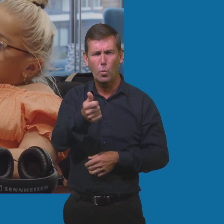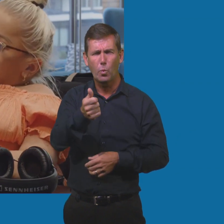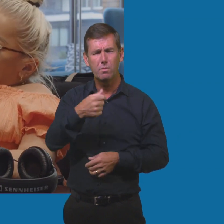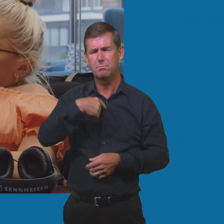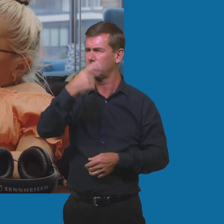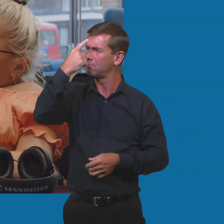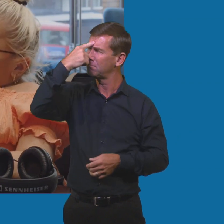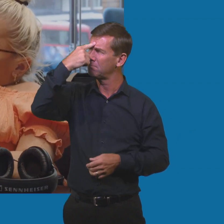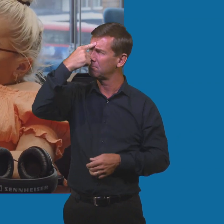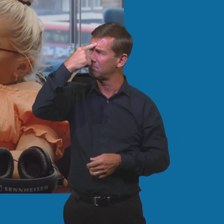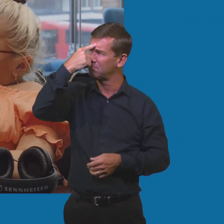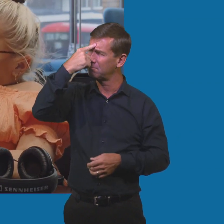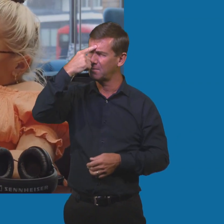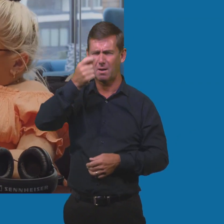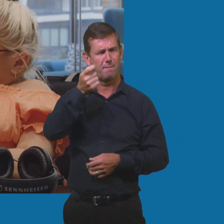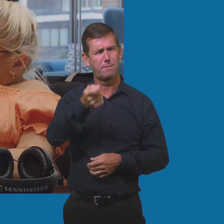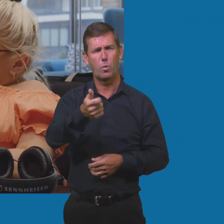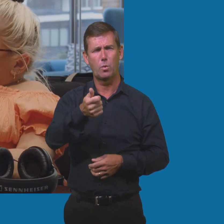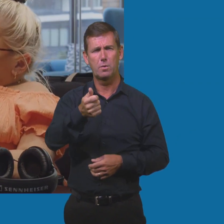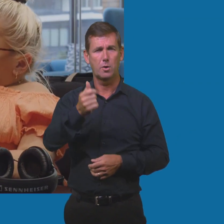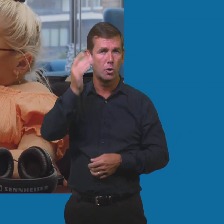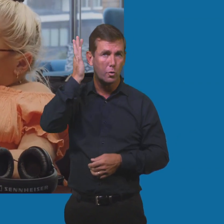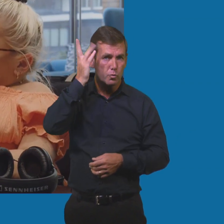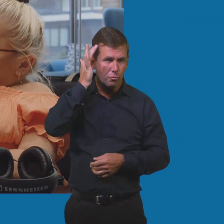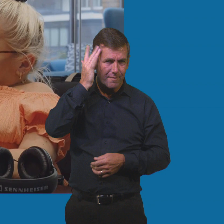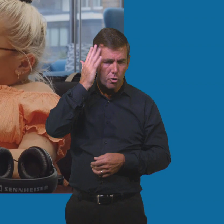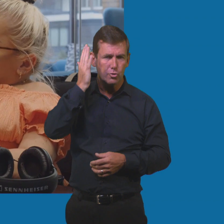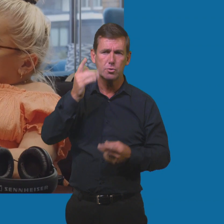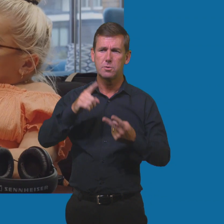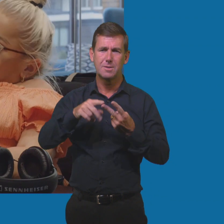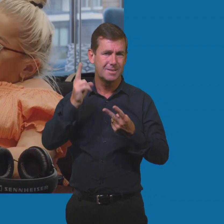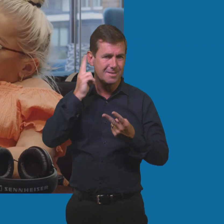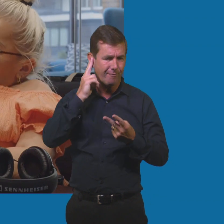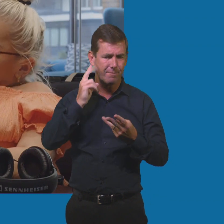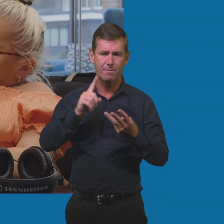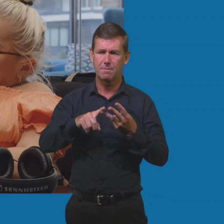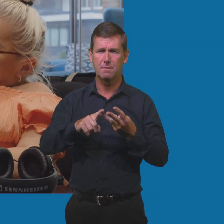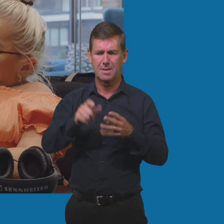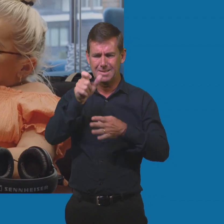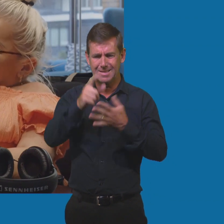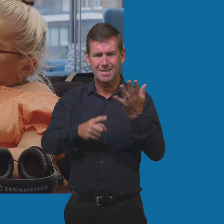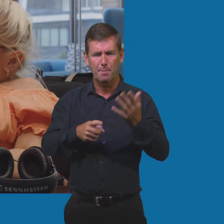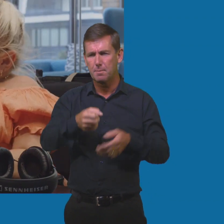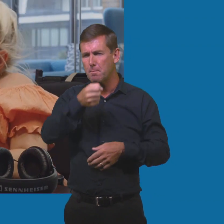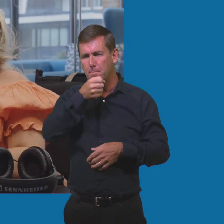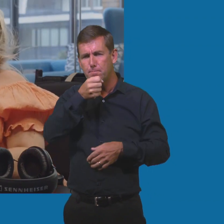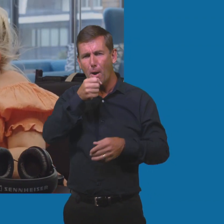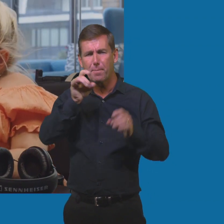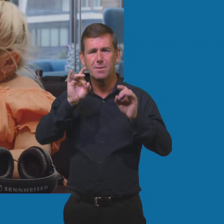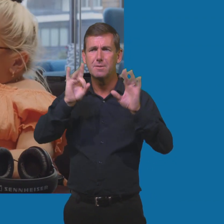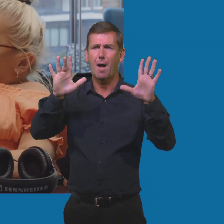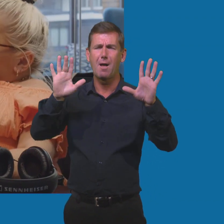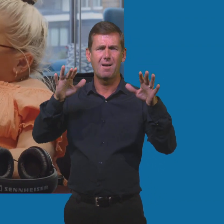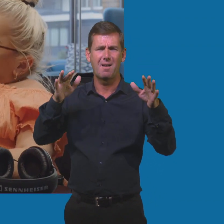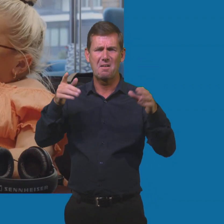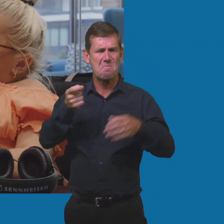to my mind, there aren't that many neurodivergent or deaf or disabled pop stars or real